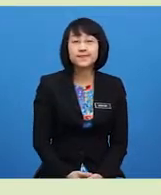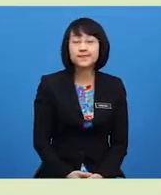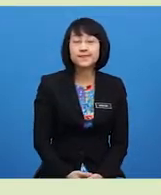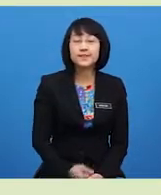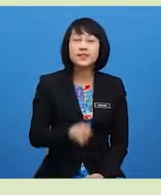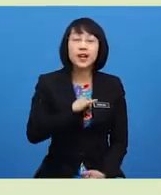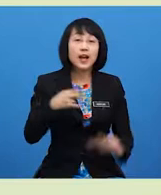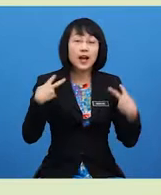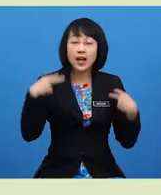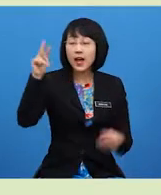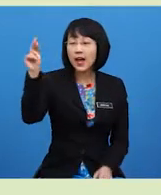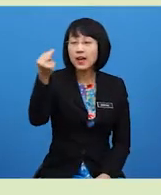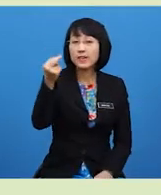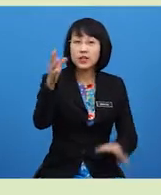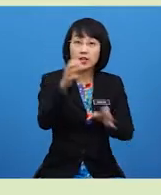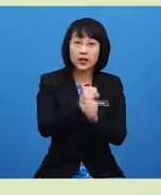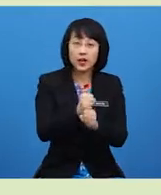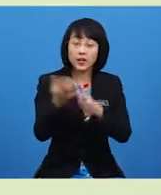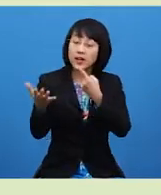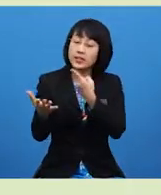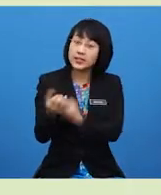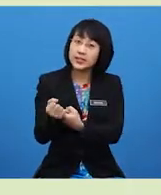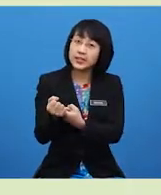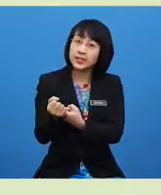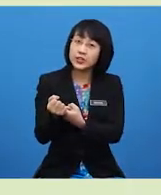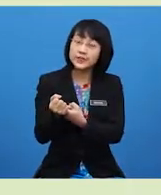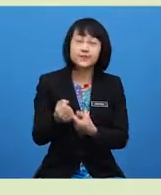I haven't got sausage.